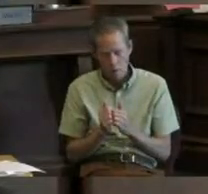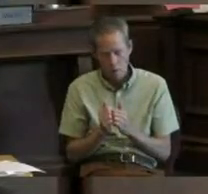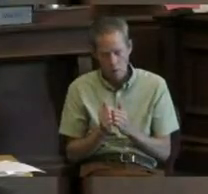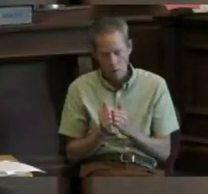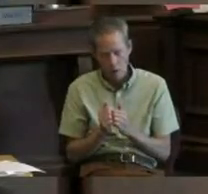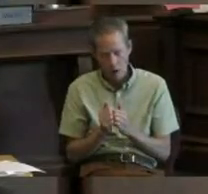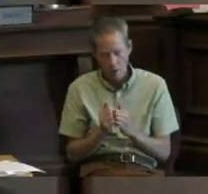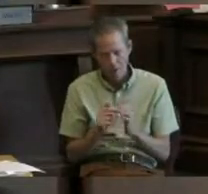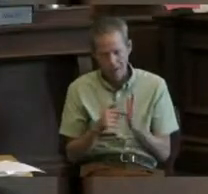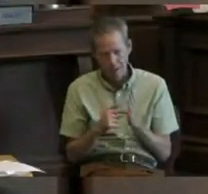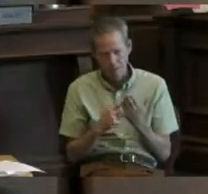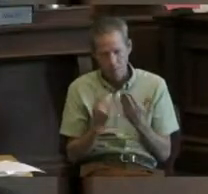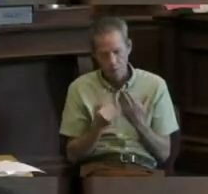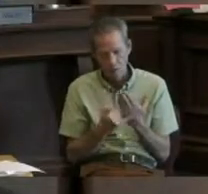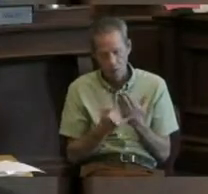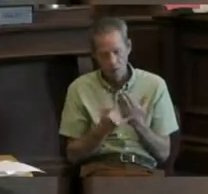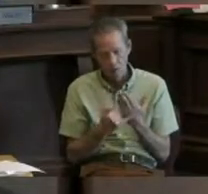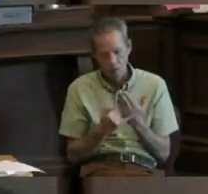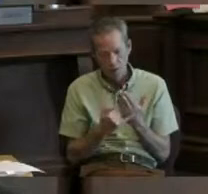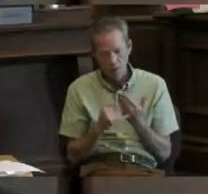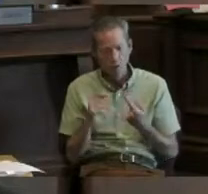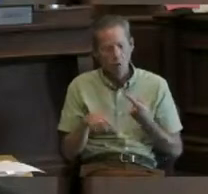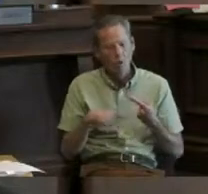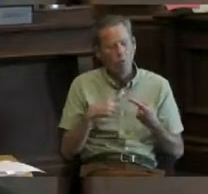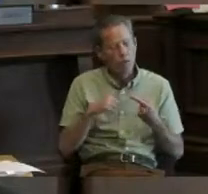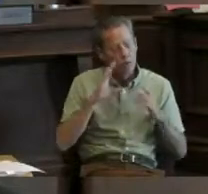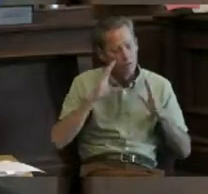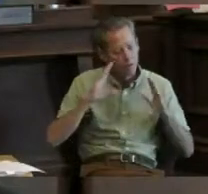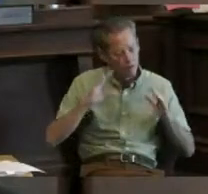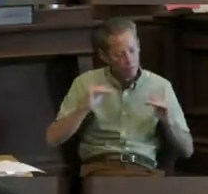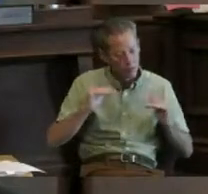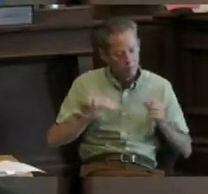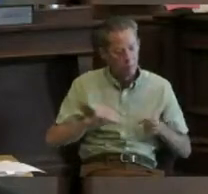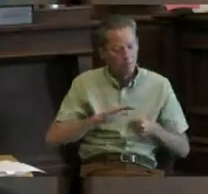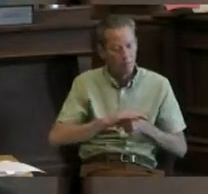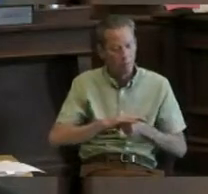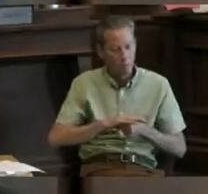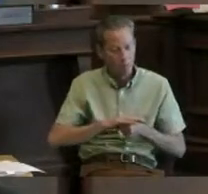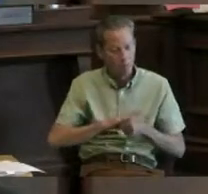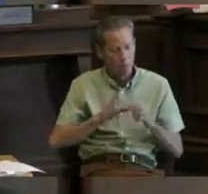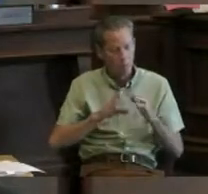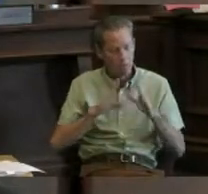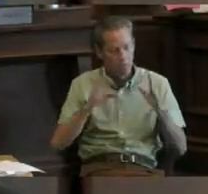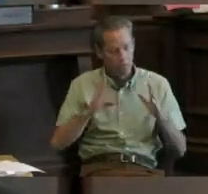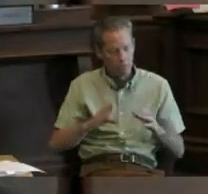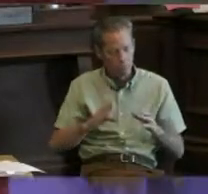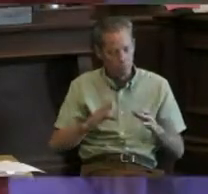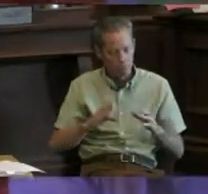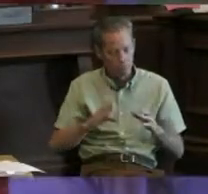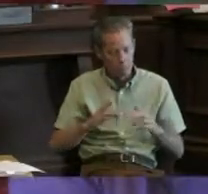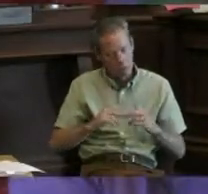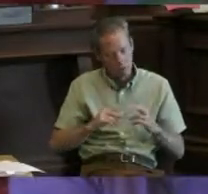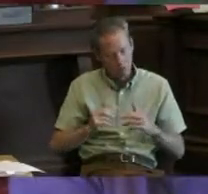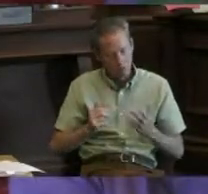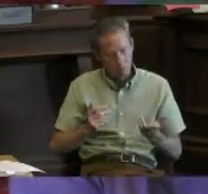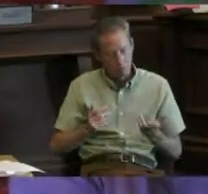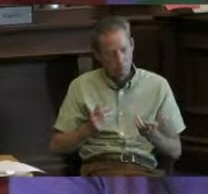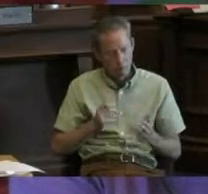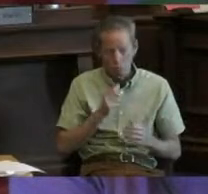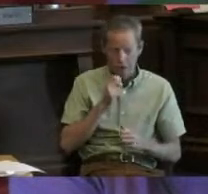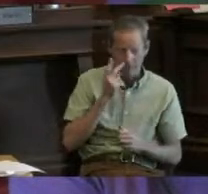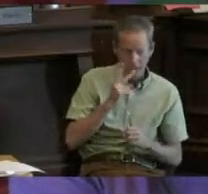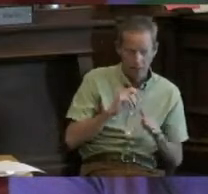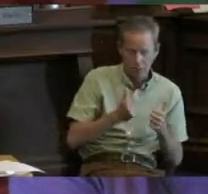How is this project going to, I mean, when do you expect to be at full capacity? Yeah, so we haven't seen those